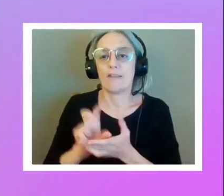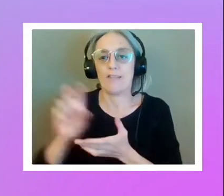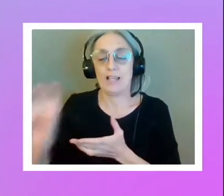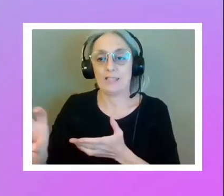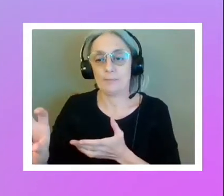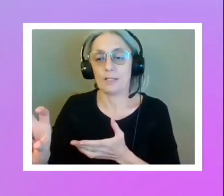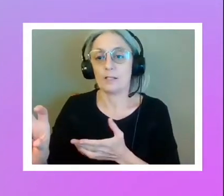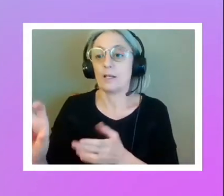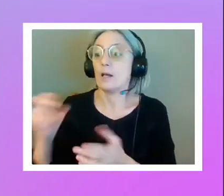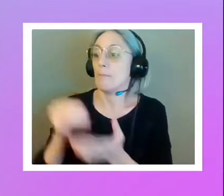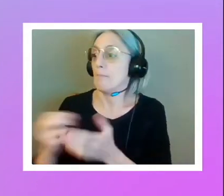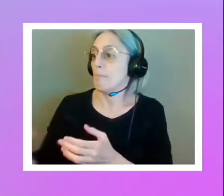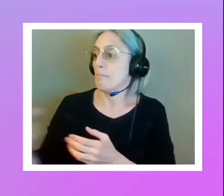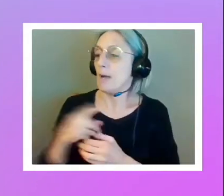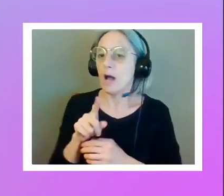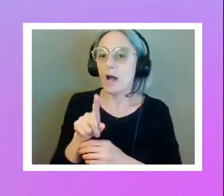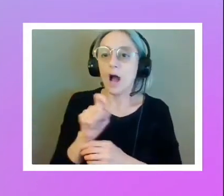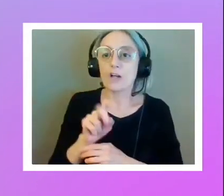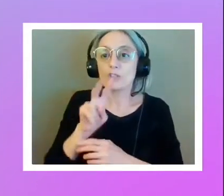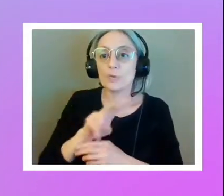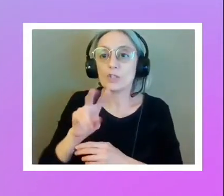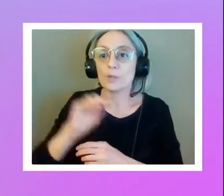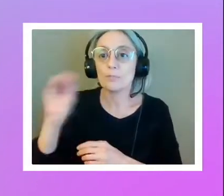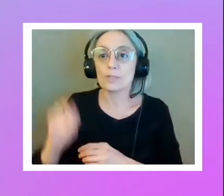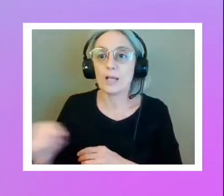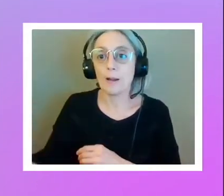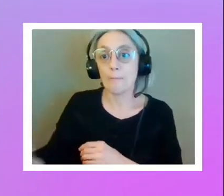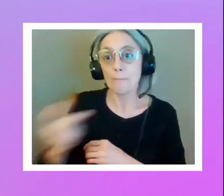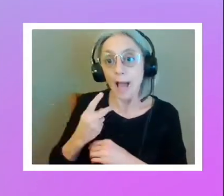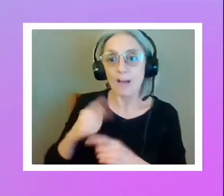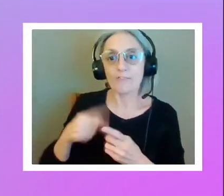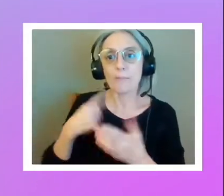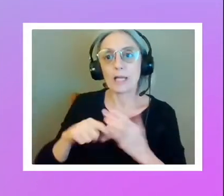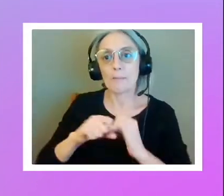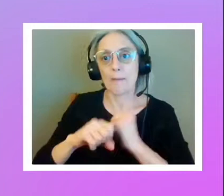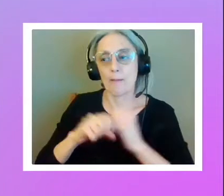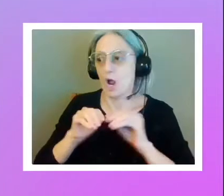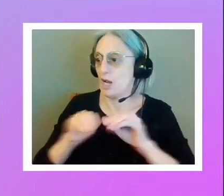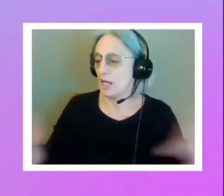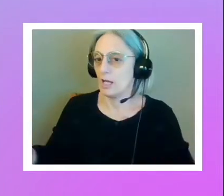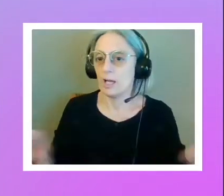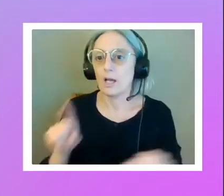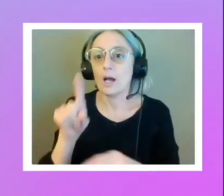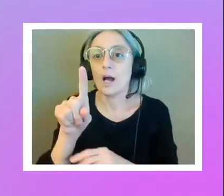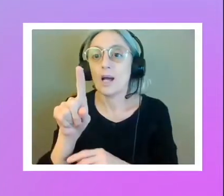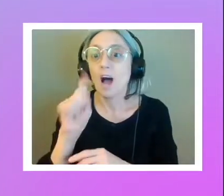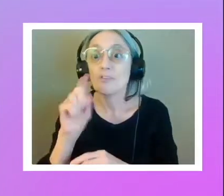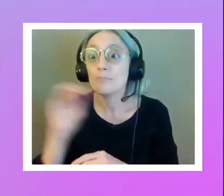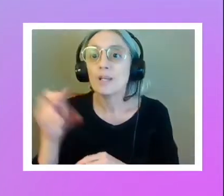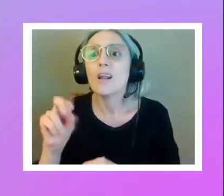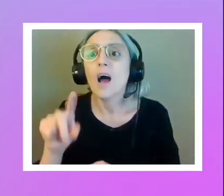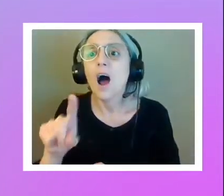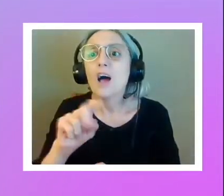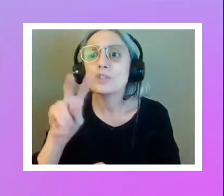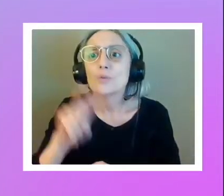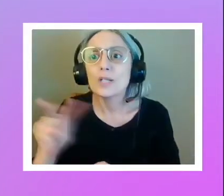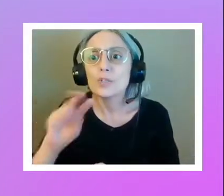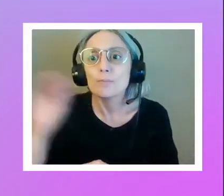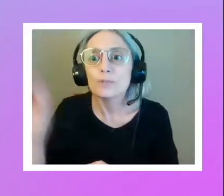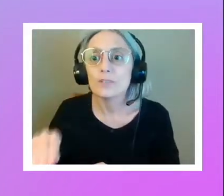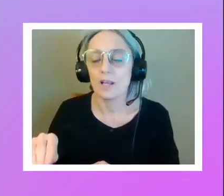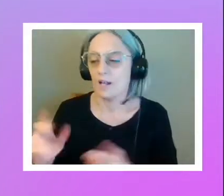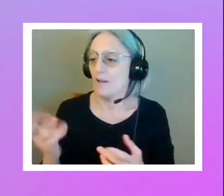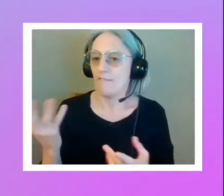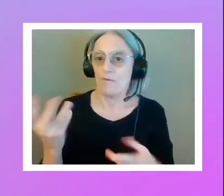122%, not 100. 122%. That is 4 times higher than any other digital marketing